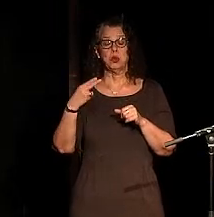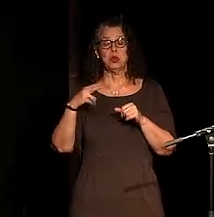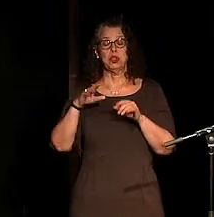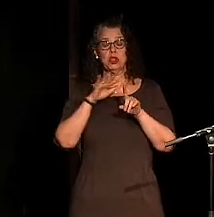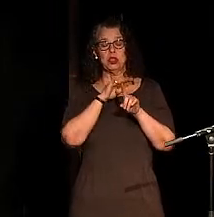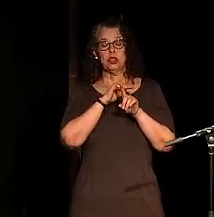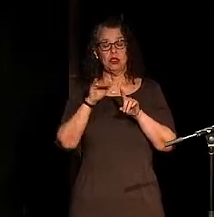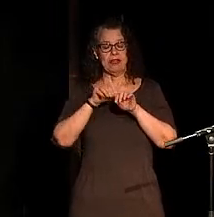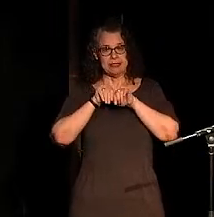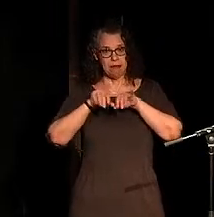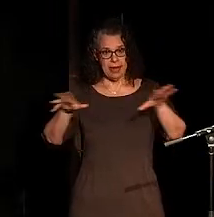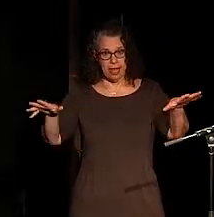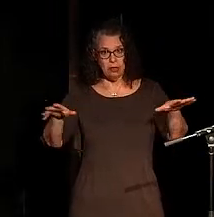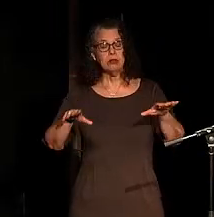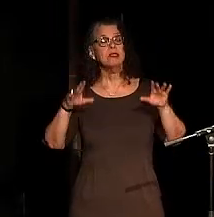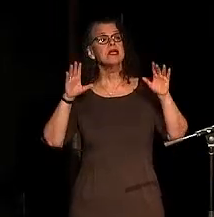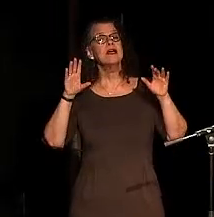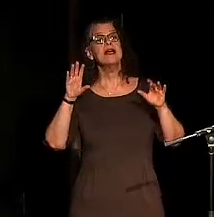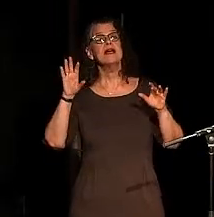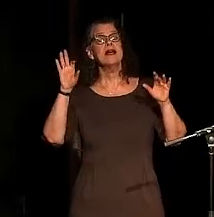Faculty, please check your email and your